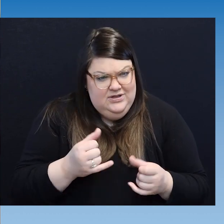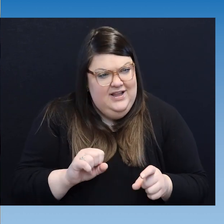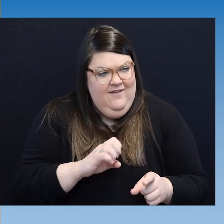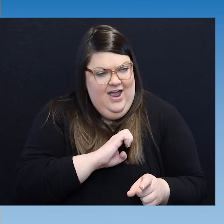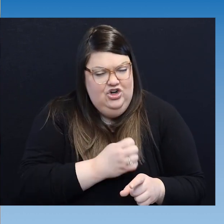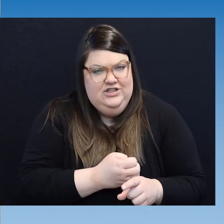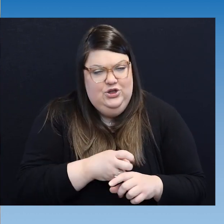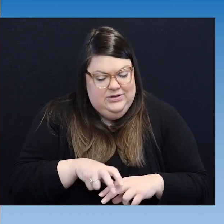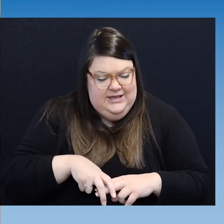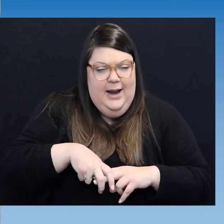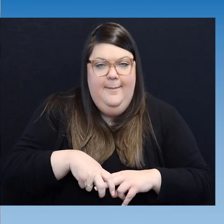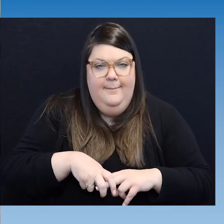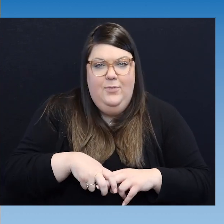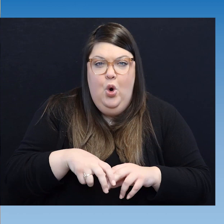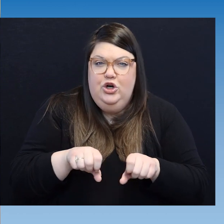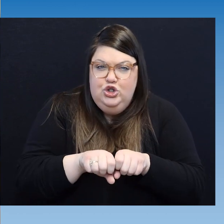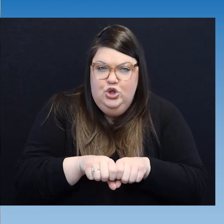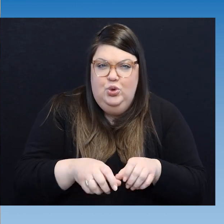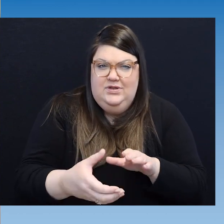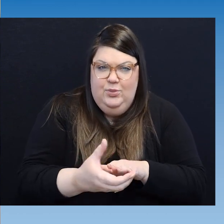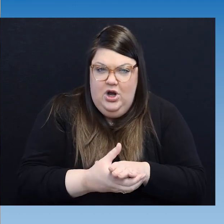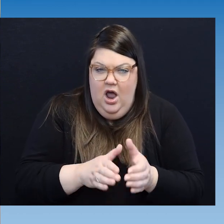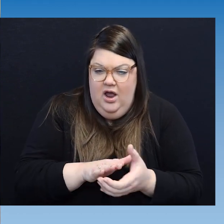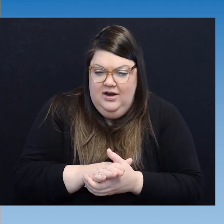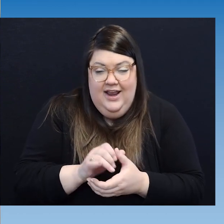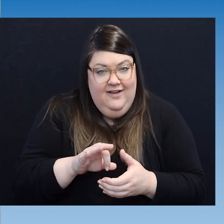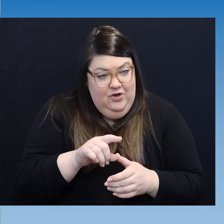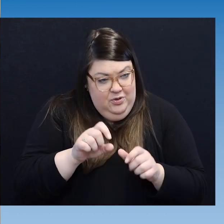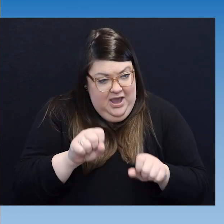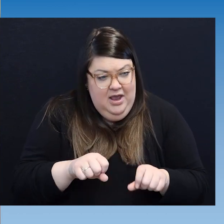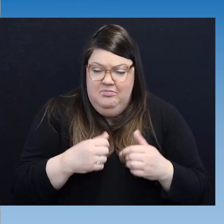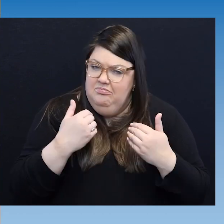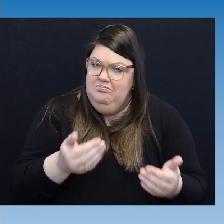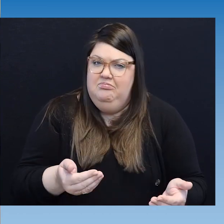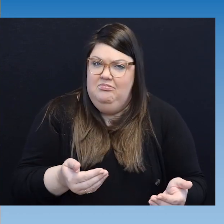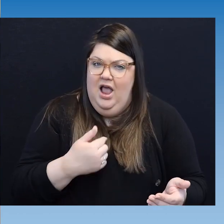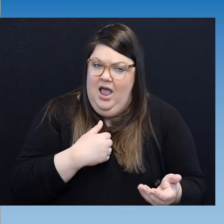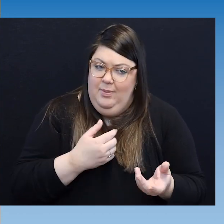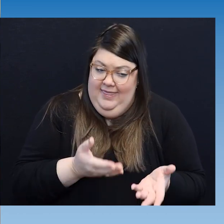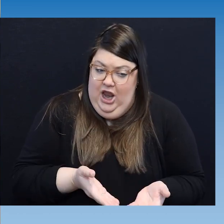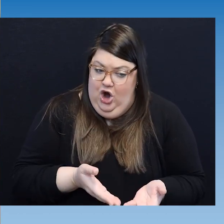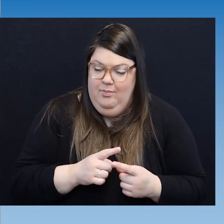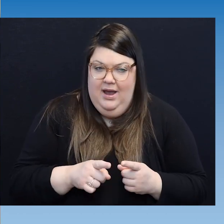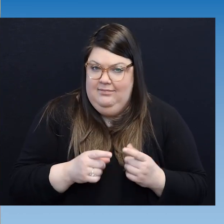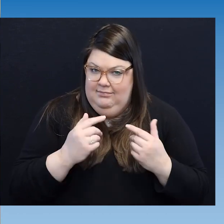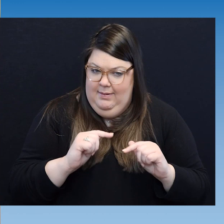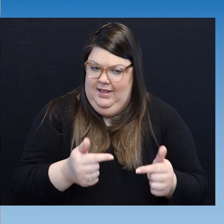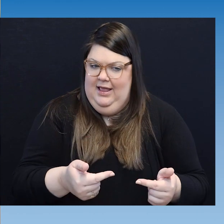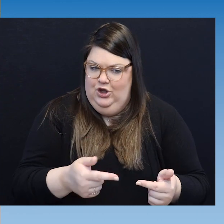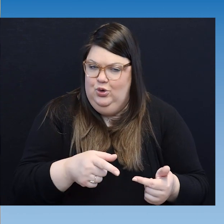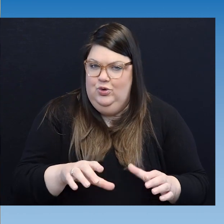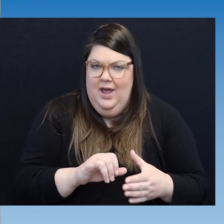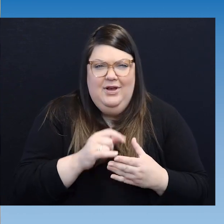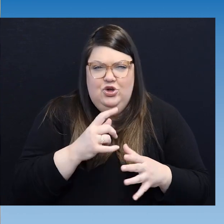sit up. You still have that in you to put your shoes on. If it's in you to do and you can do it, then I'm going to be right there with you, but I'm going to let you do it. You